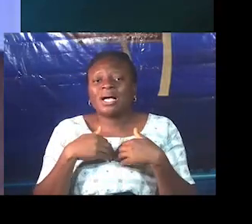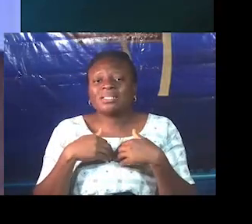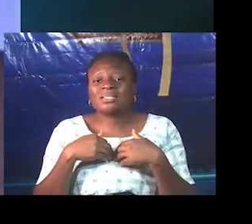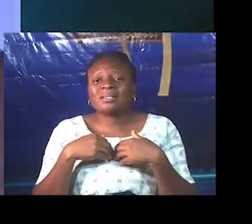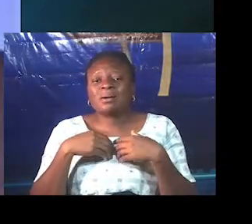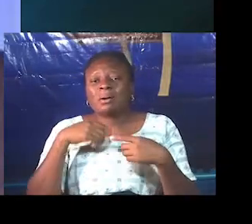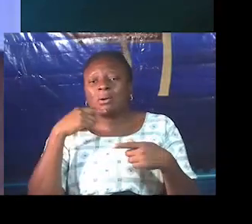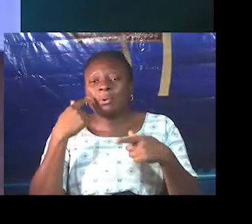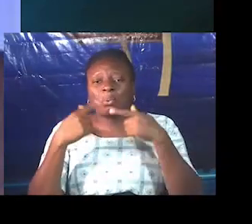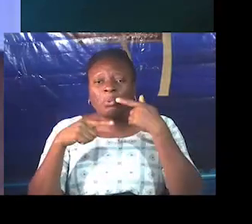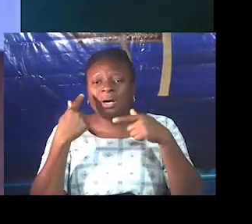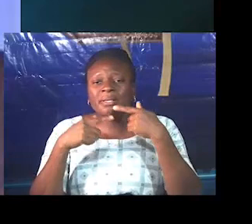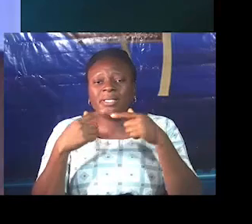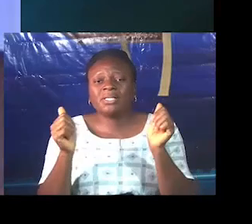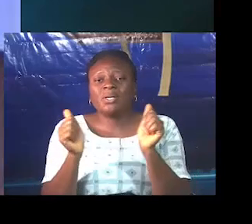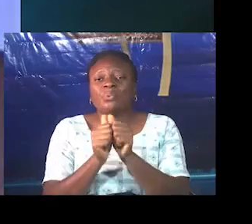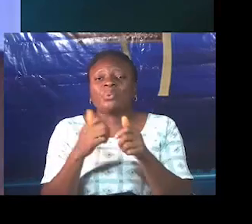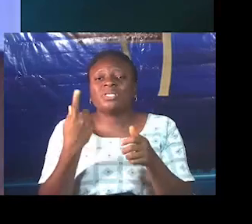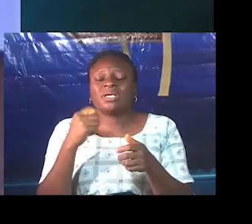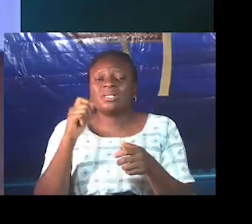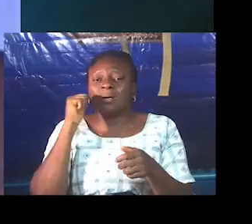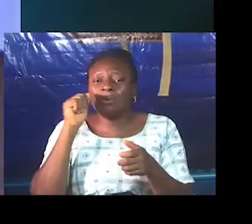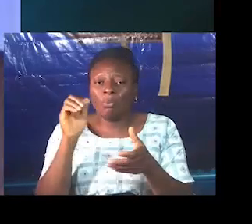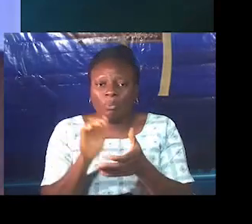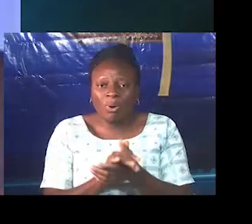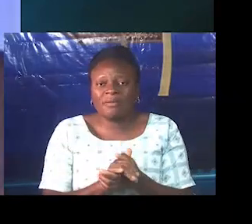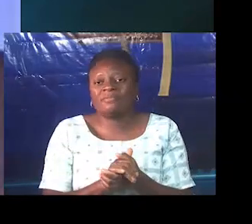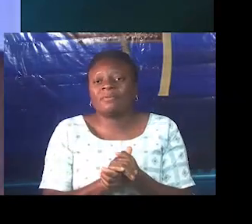Whatever you are doing with that man, you are committing adultery.